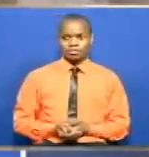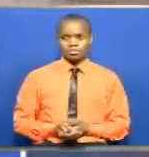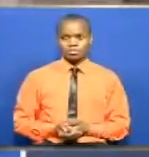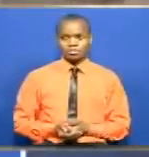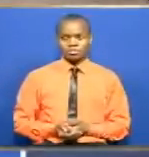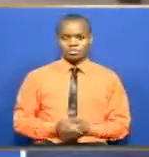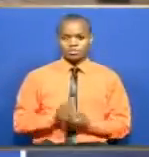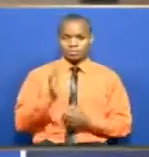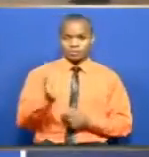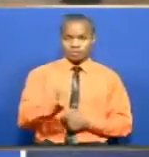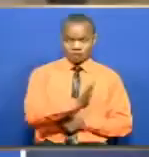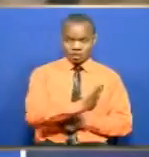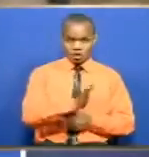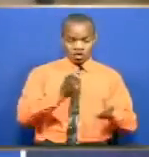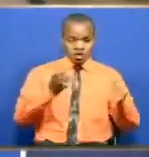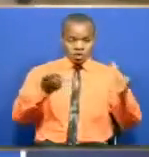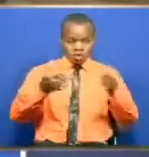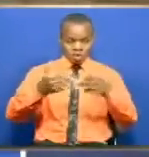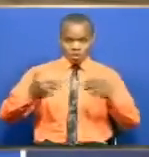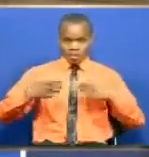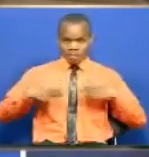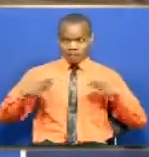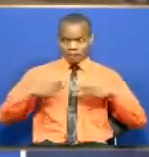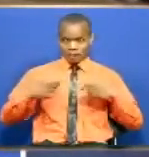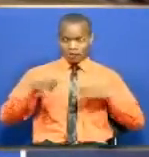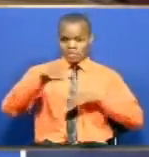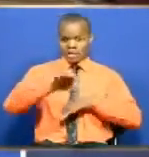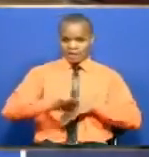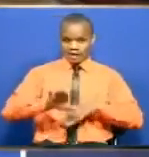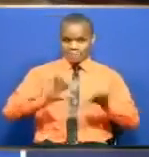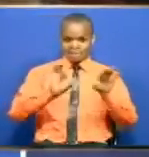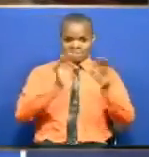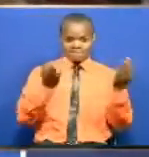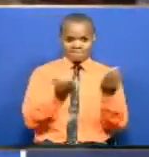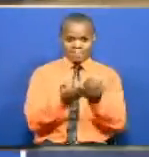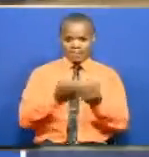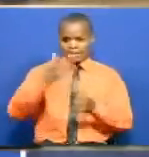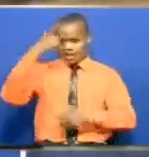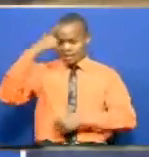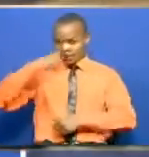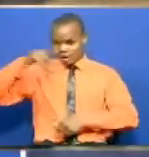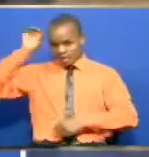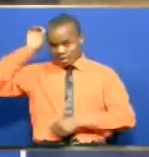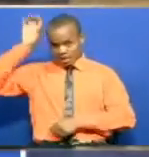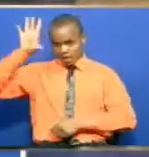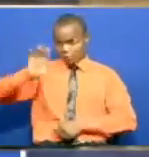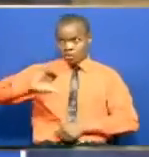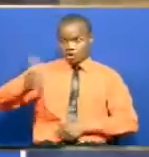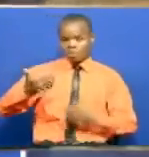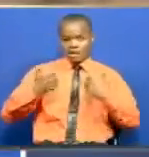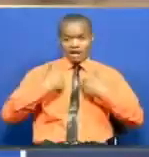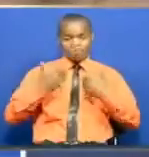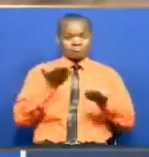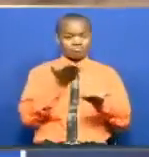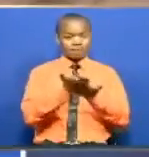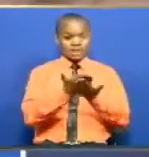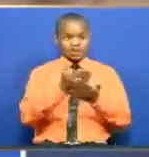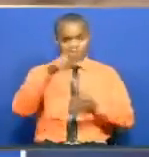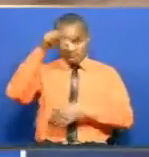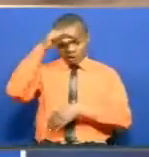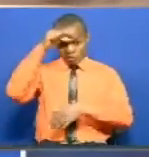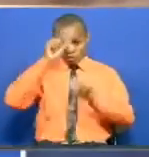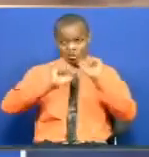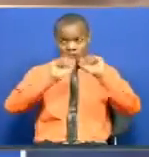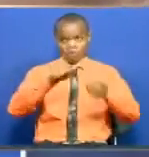In the meantime, a group of residents from impoverished families in Thika, Kiambu County, have petitioned the government to expedite